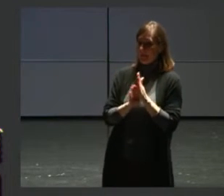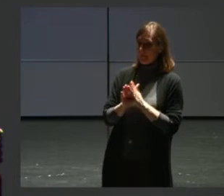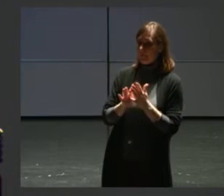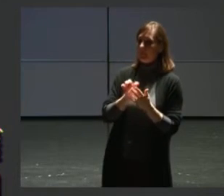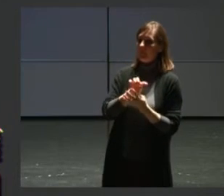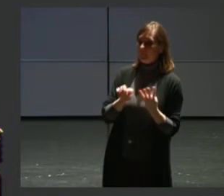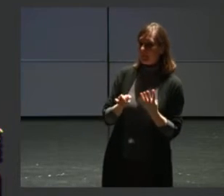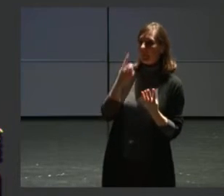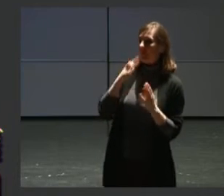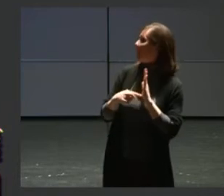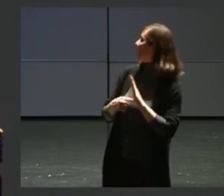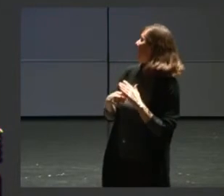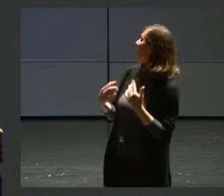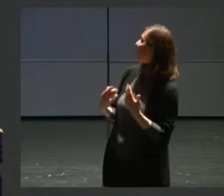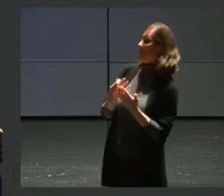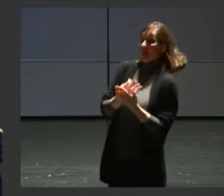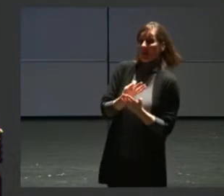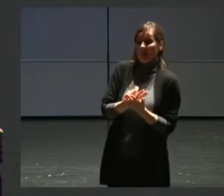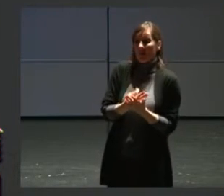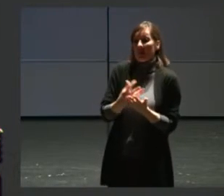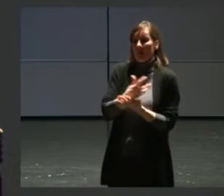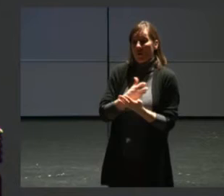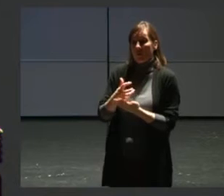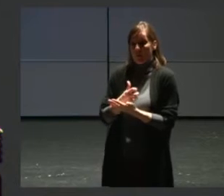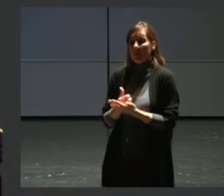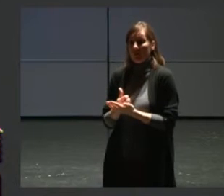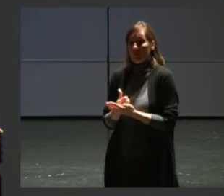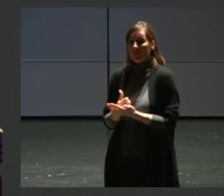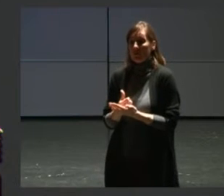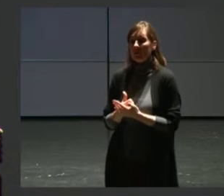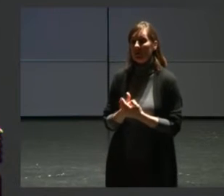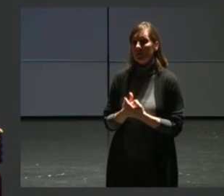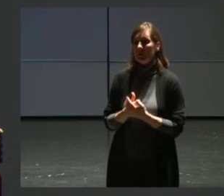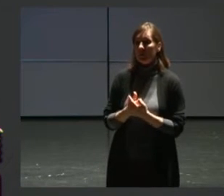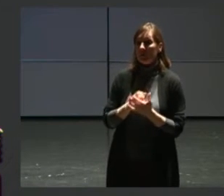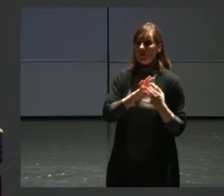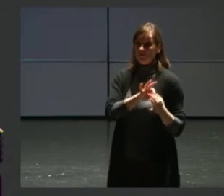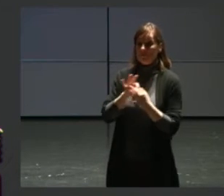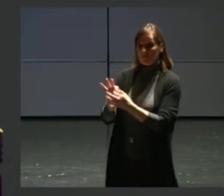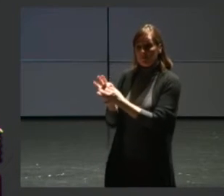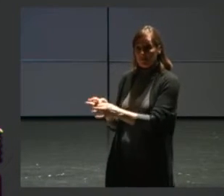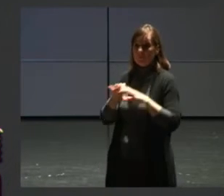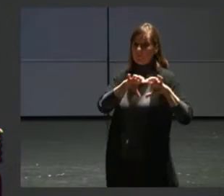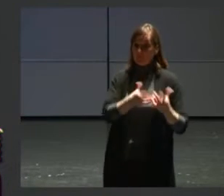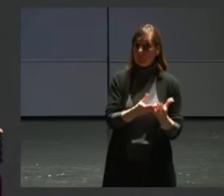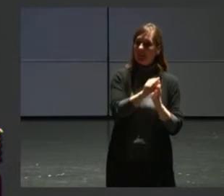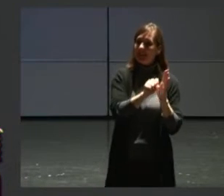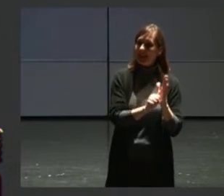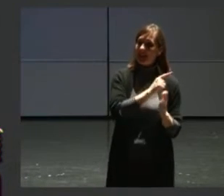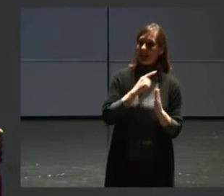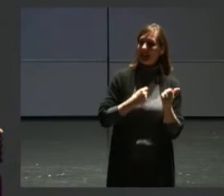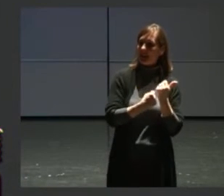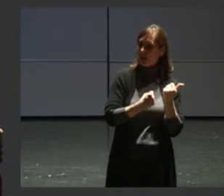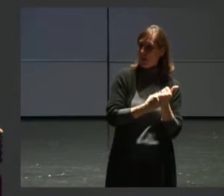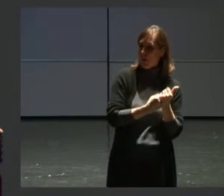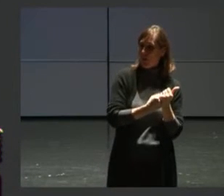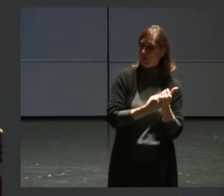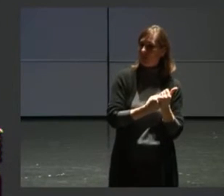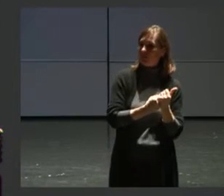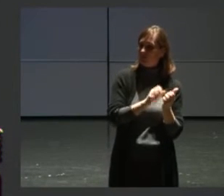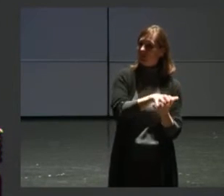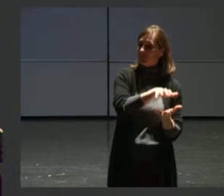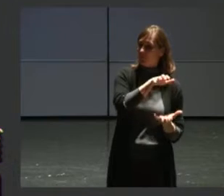revenue opportunities. Those fall into three buckets. Number one, state and legislative support for the campus, for UW